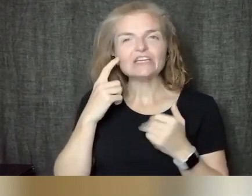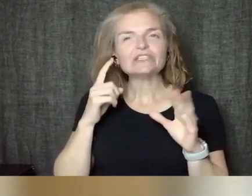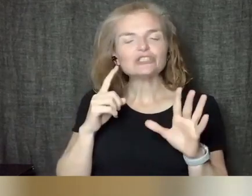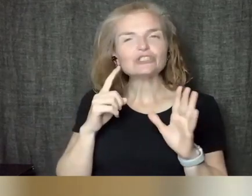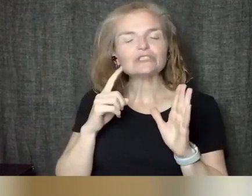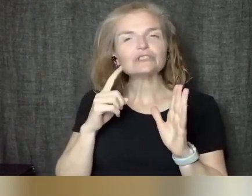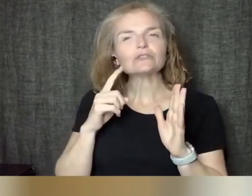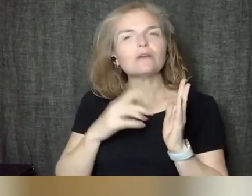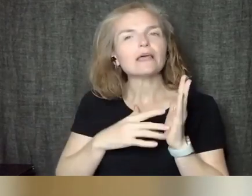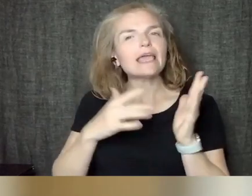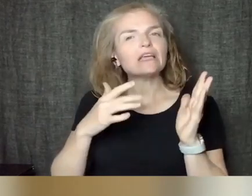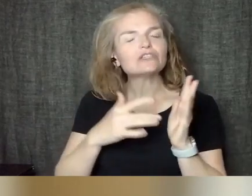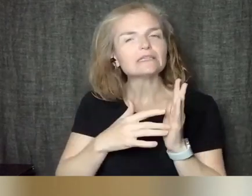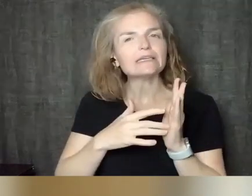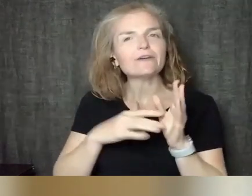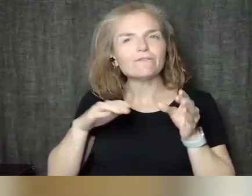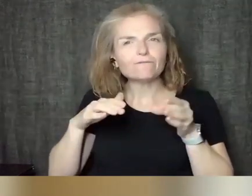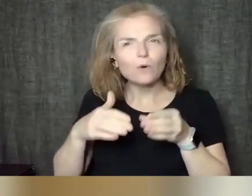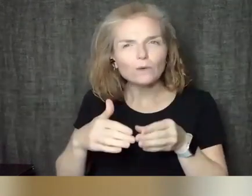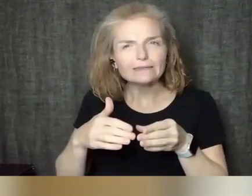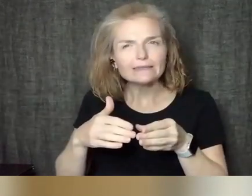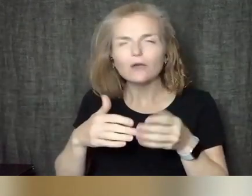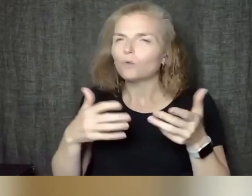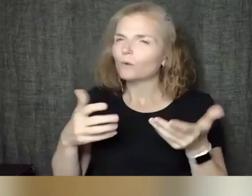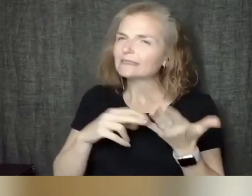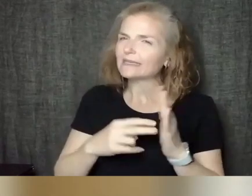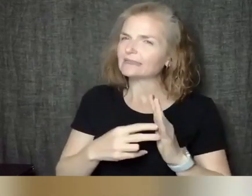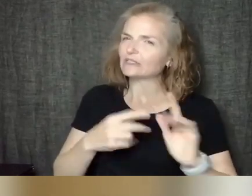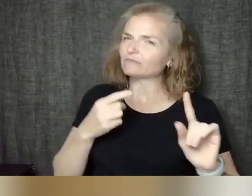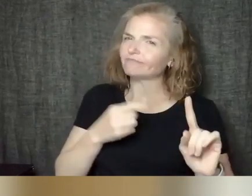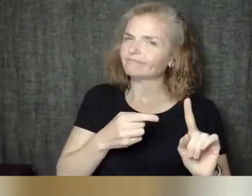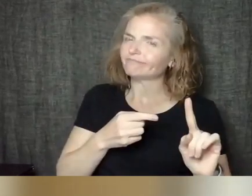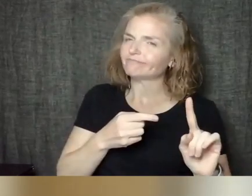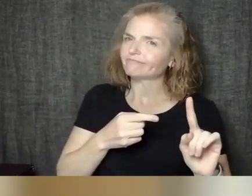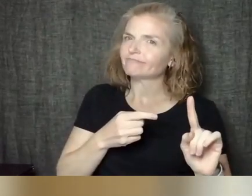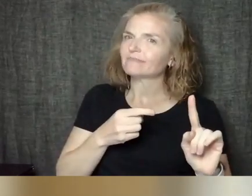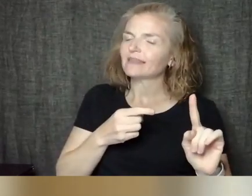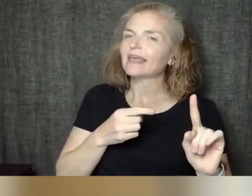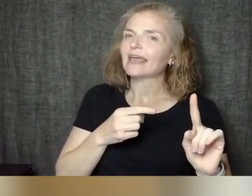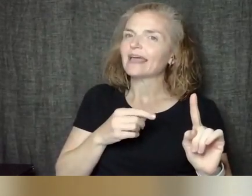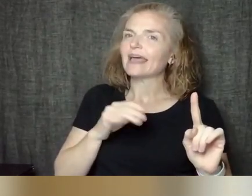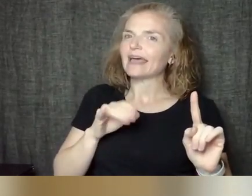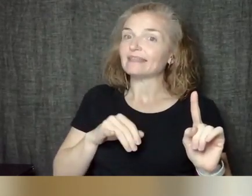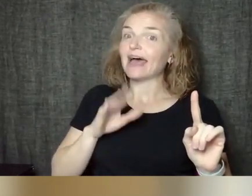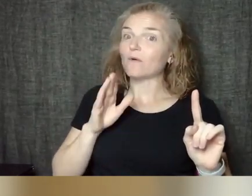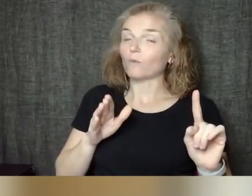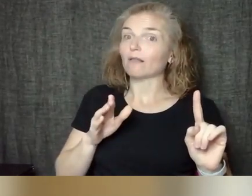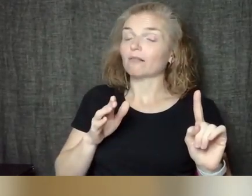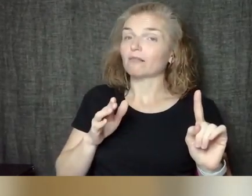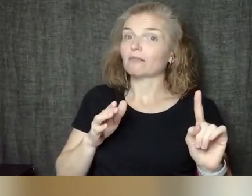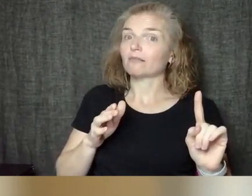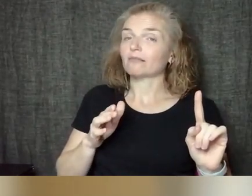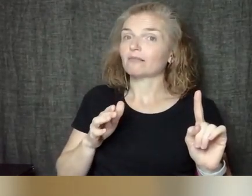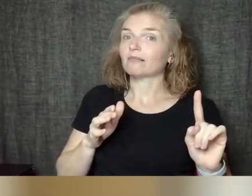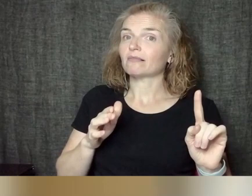reflecting upon our aim helps us find the benefit that is inclined towards our greatest aims rather